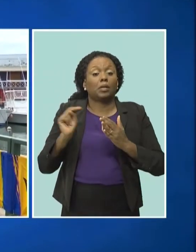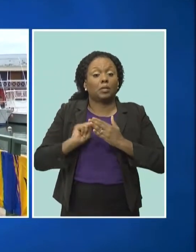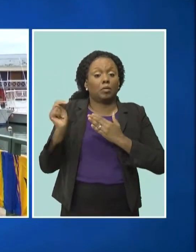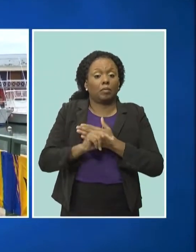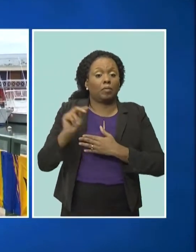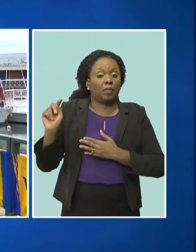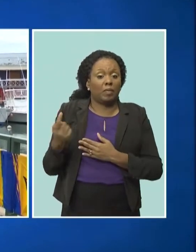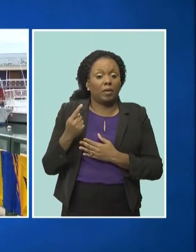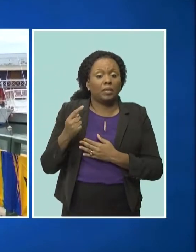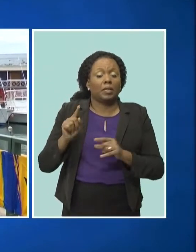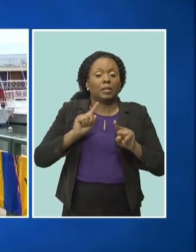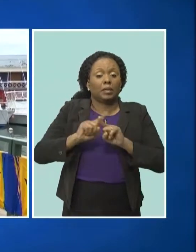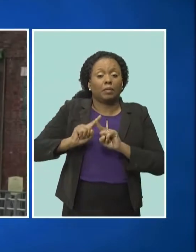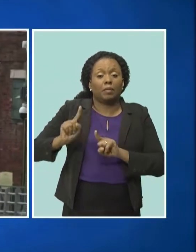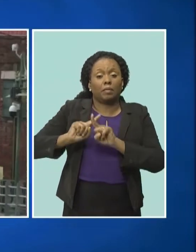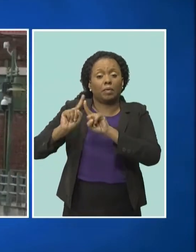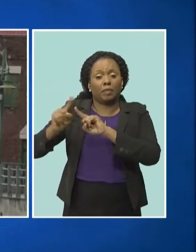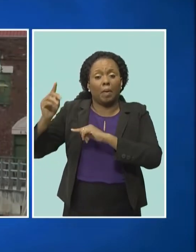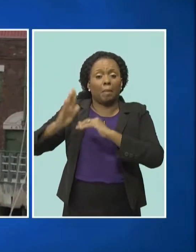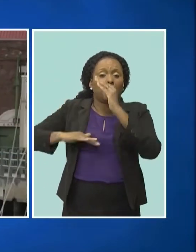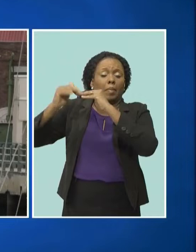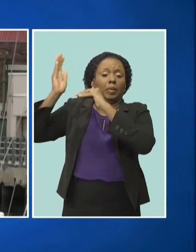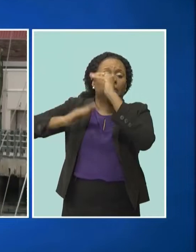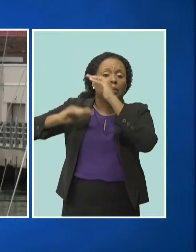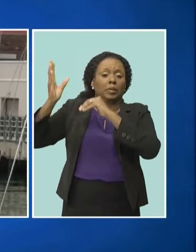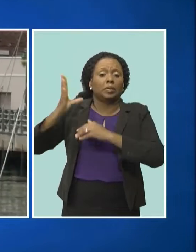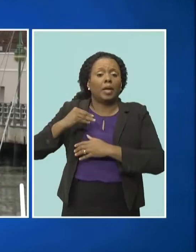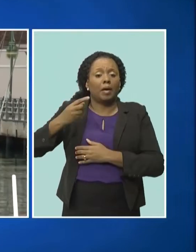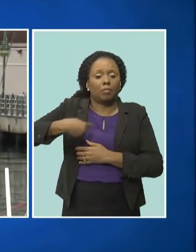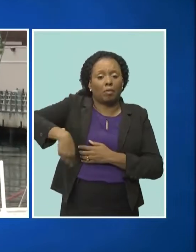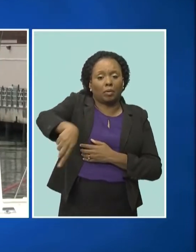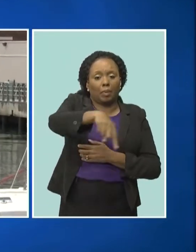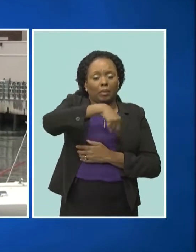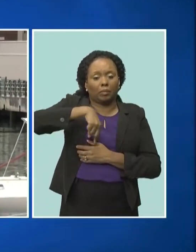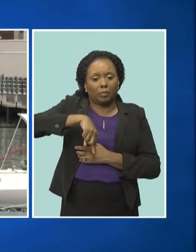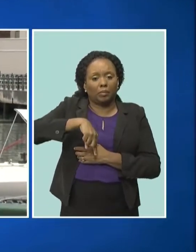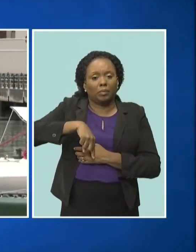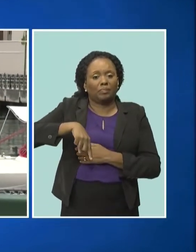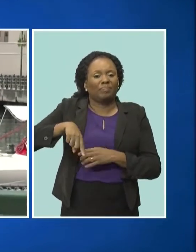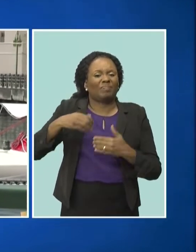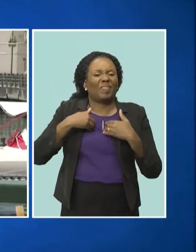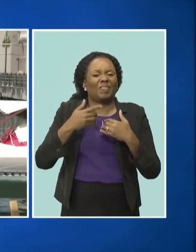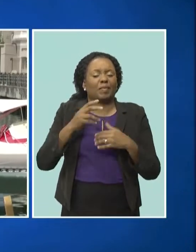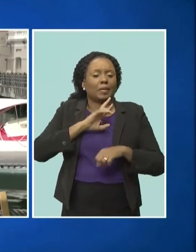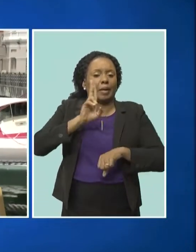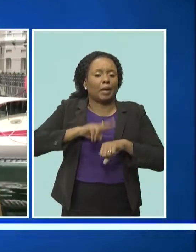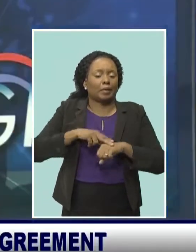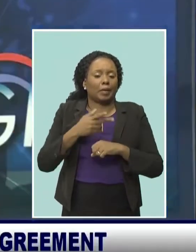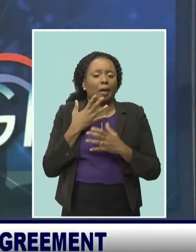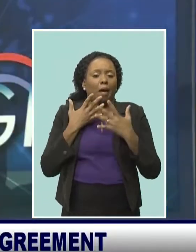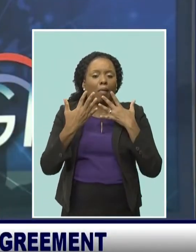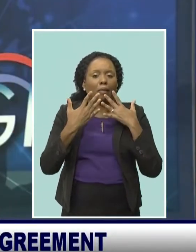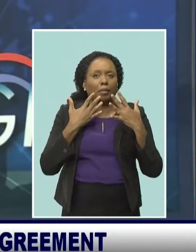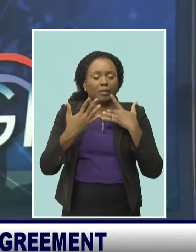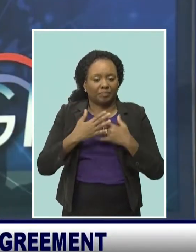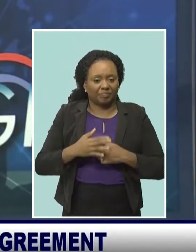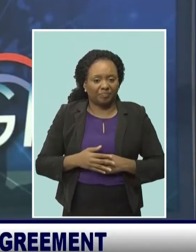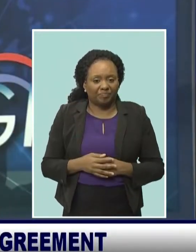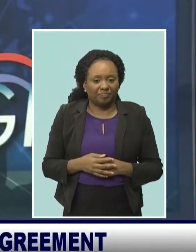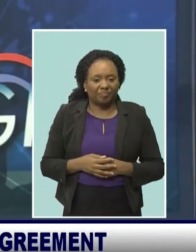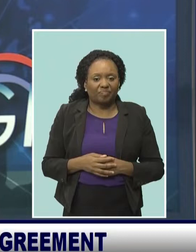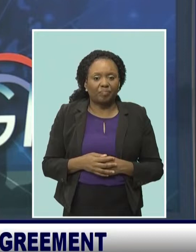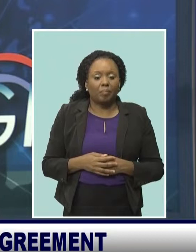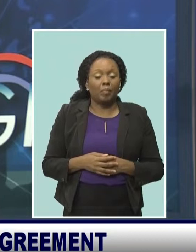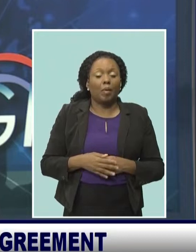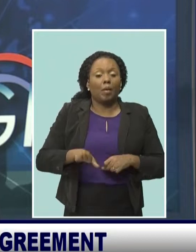1st, roundabouts and buildings across the 11 parishes are also illuminated with the national colors. Barbados and the